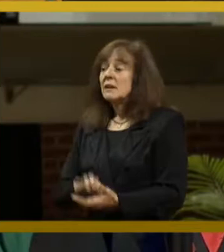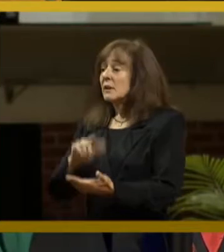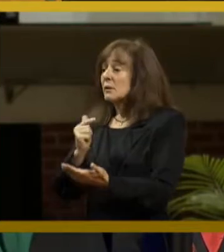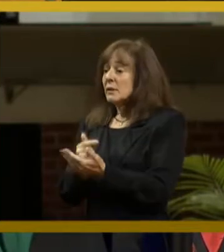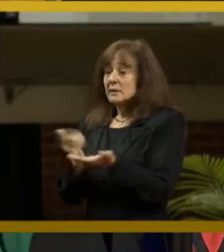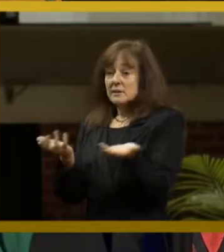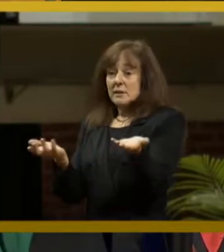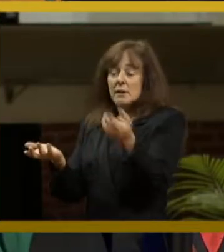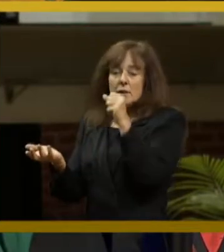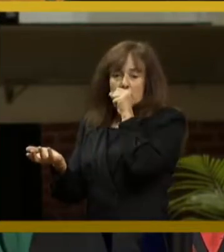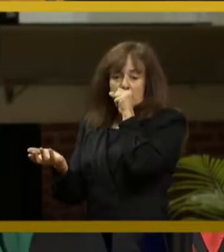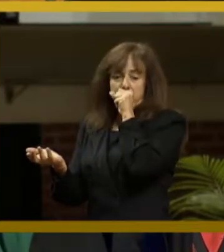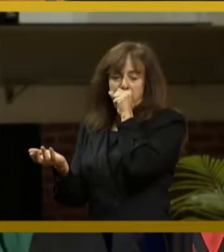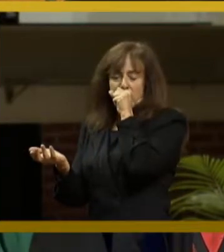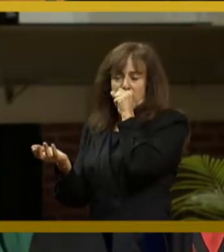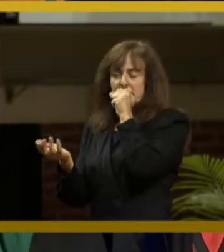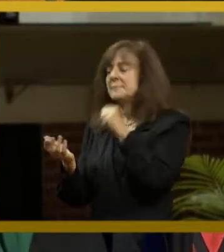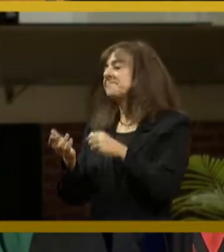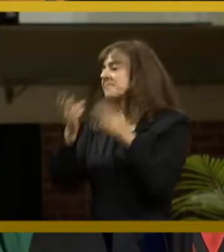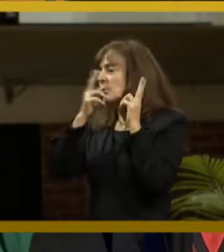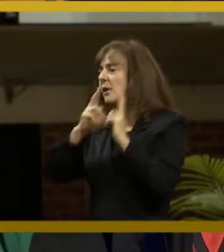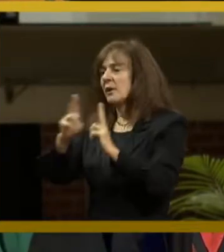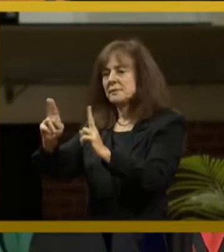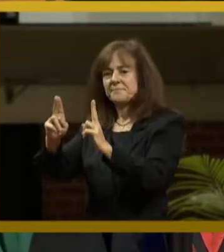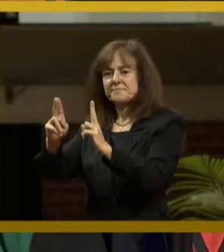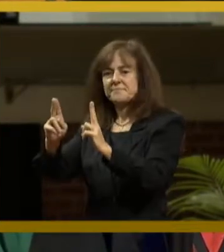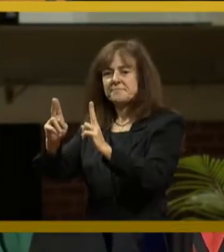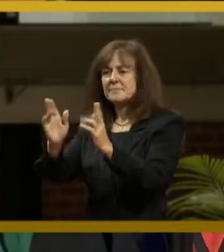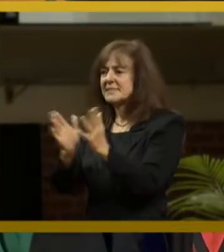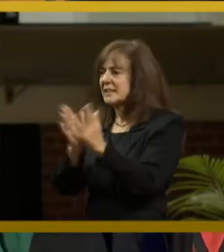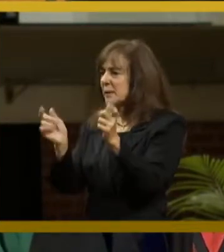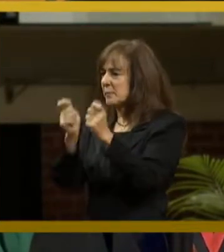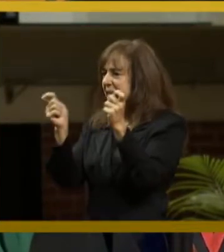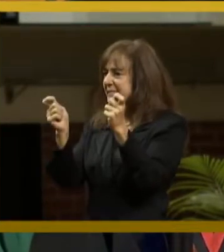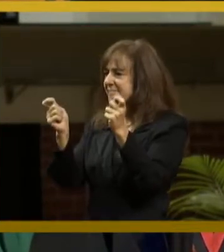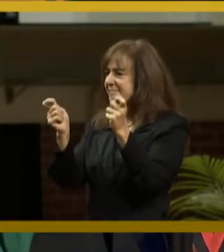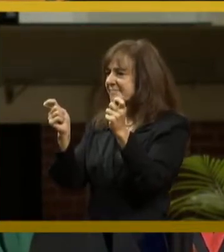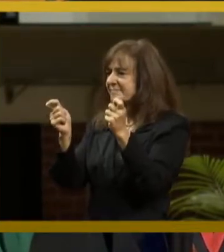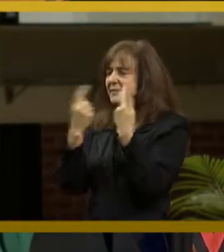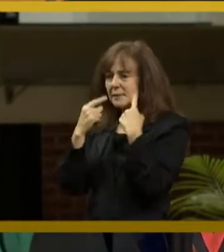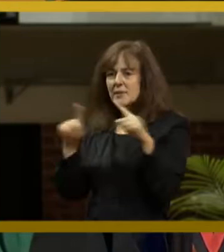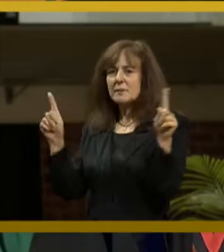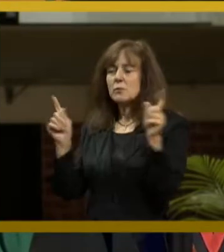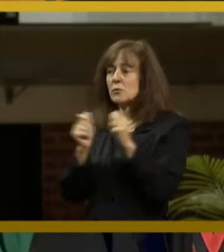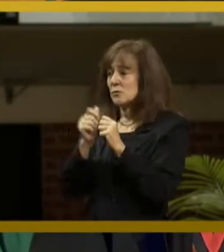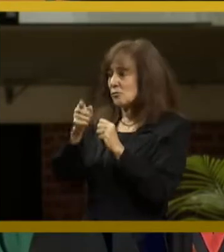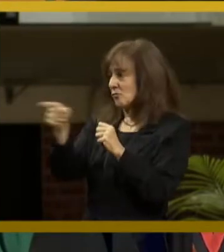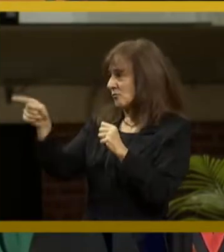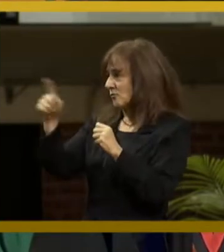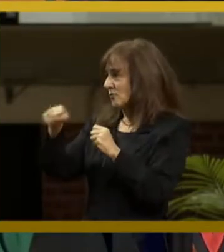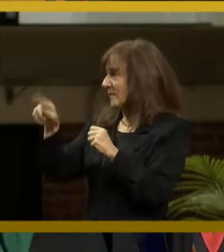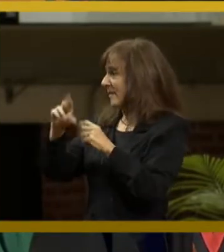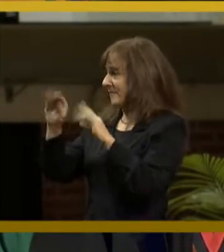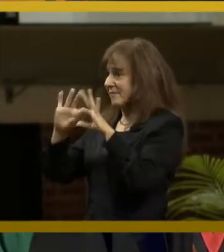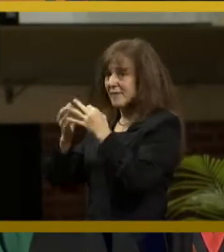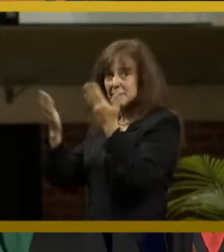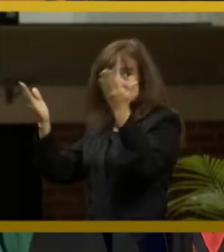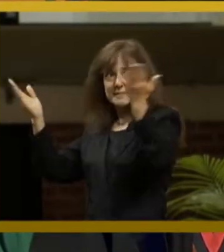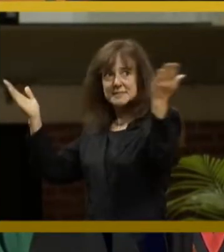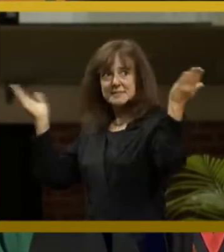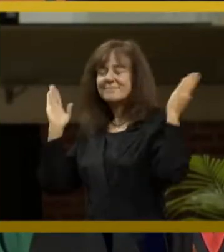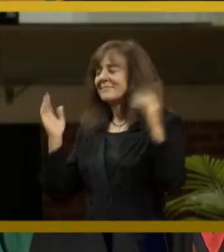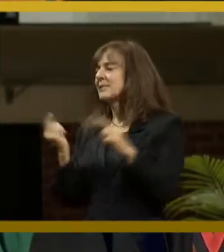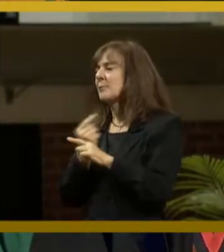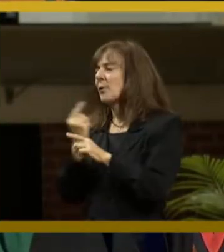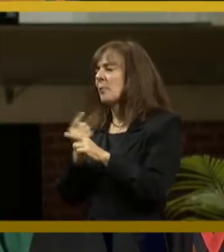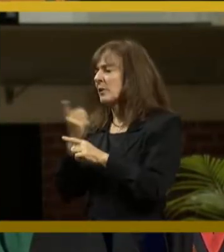Graduates, we honor you today, and we celebrate your achievements with you and your families. And it's only